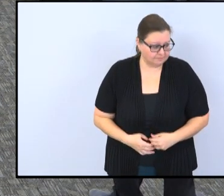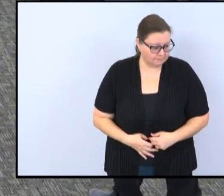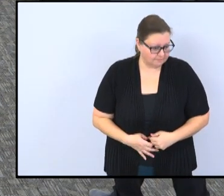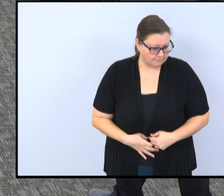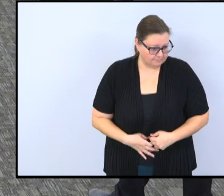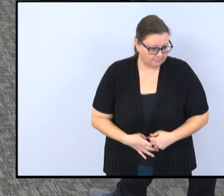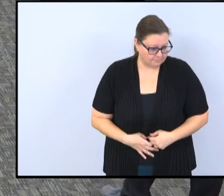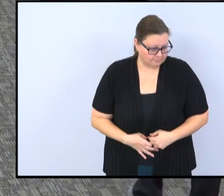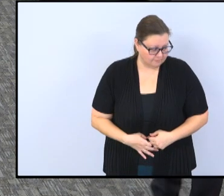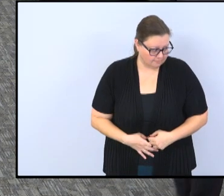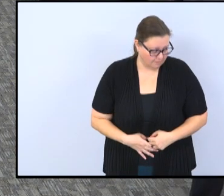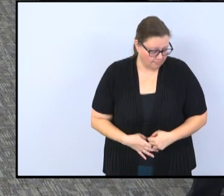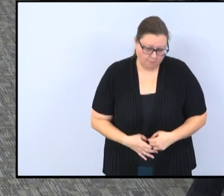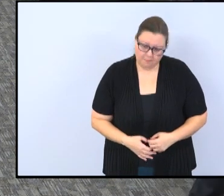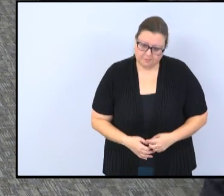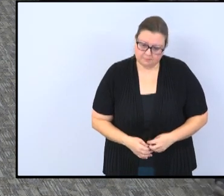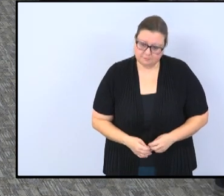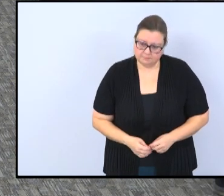Okay.